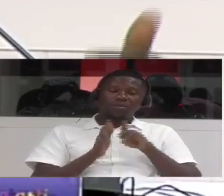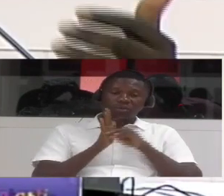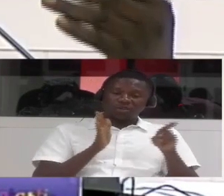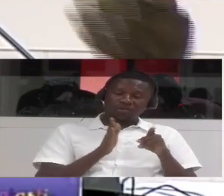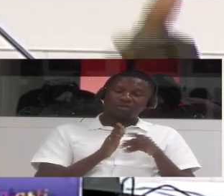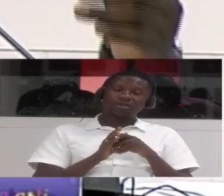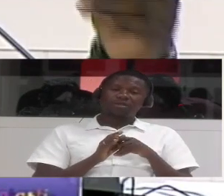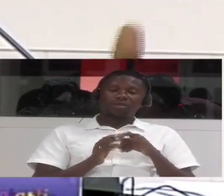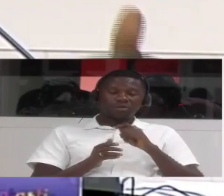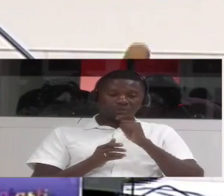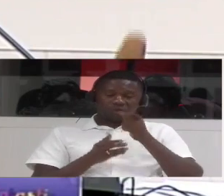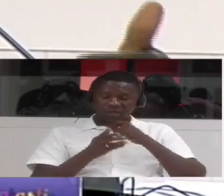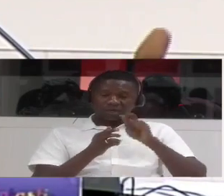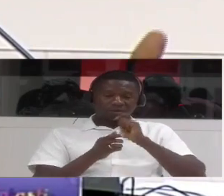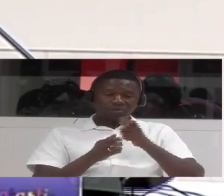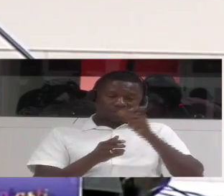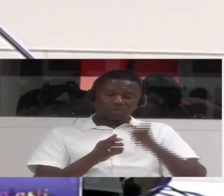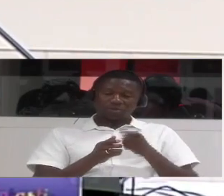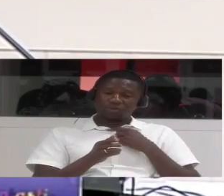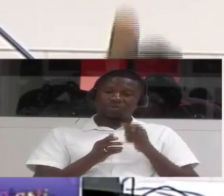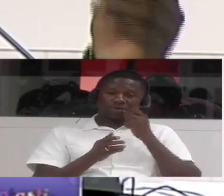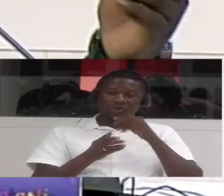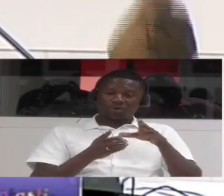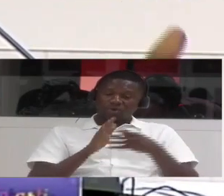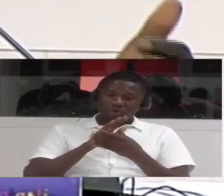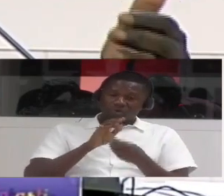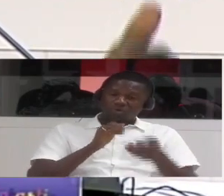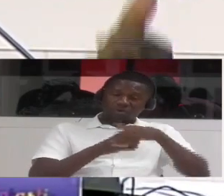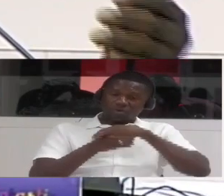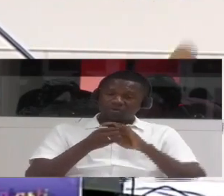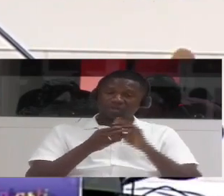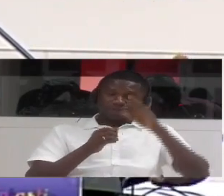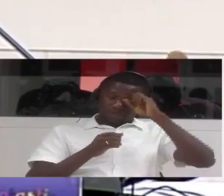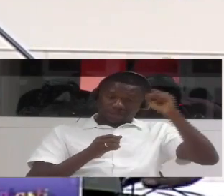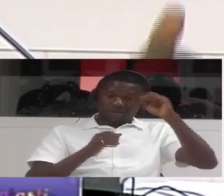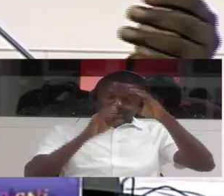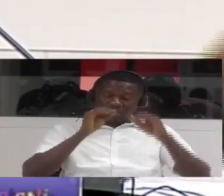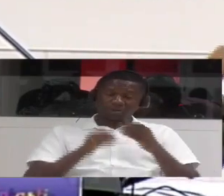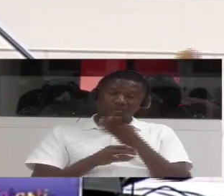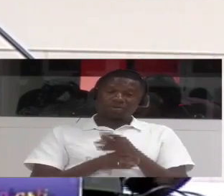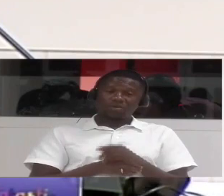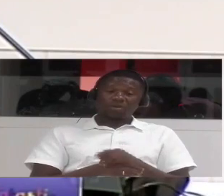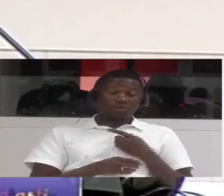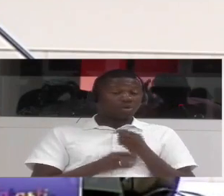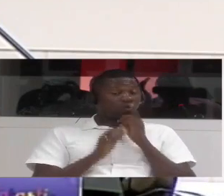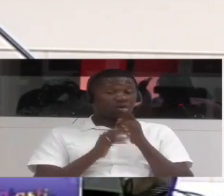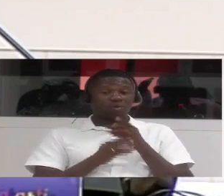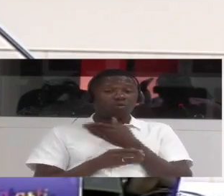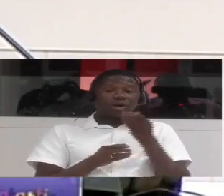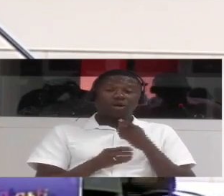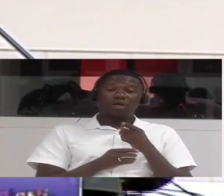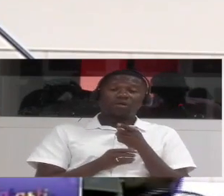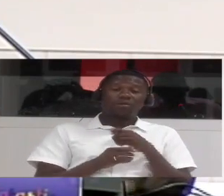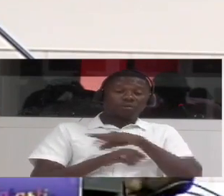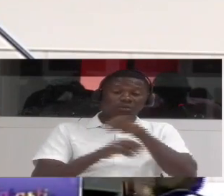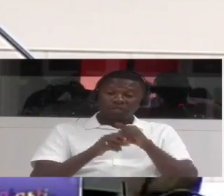State House. But even then, it was very limited as to where you can go, what you can ask, and what you cannot ask.